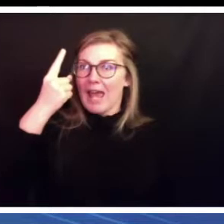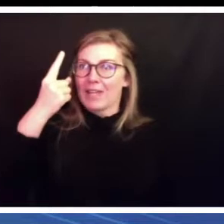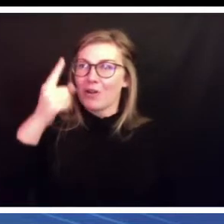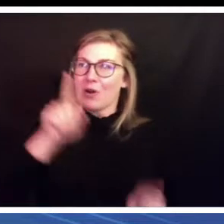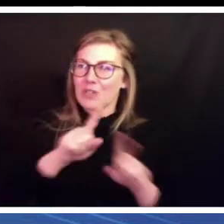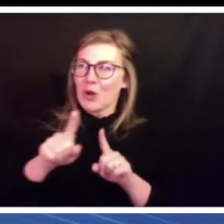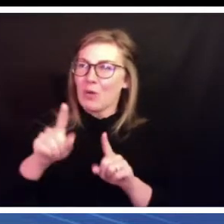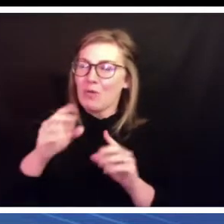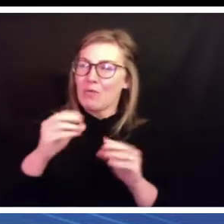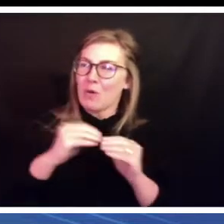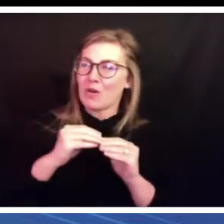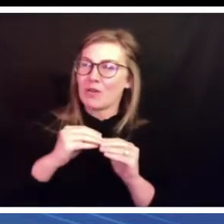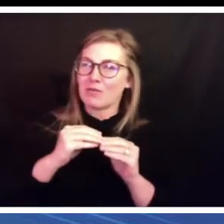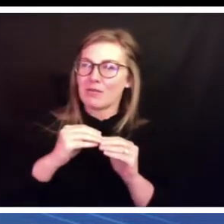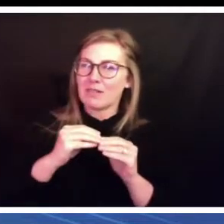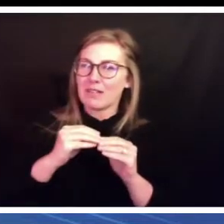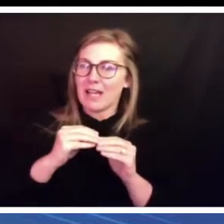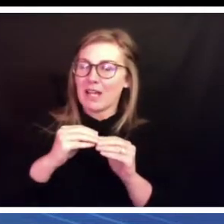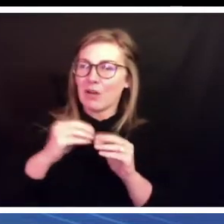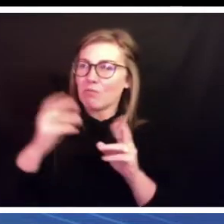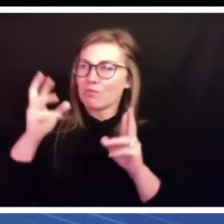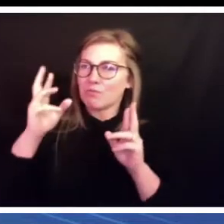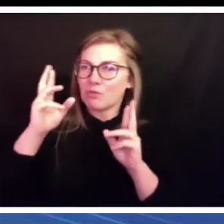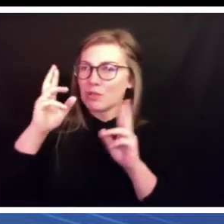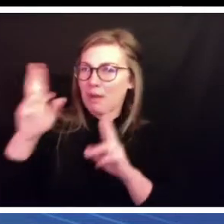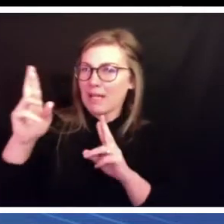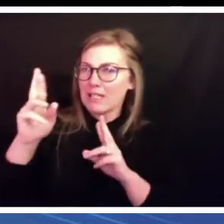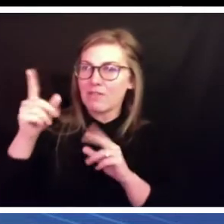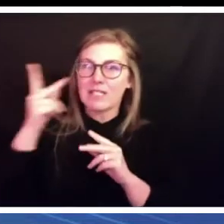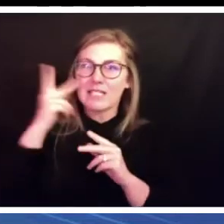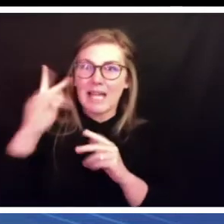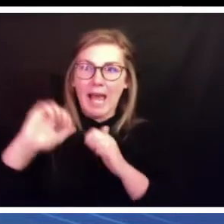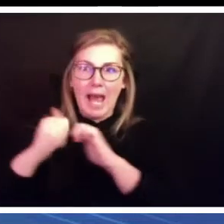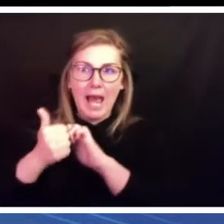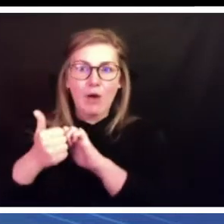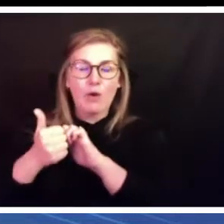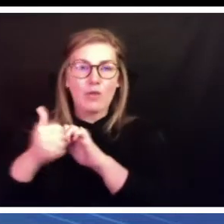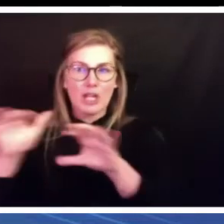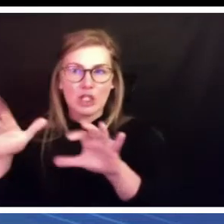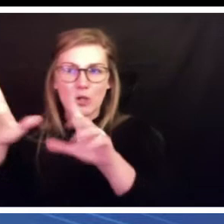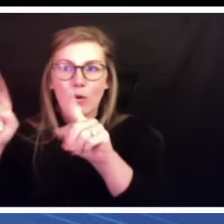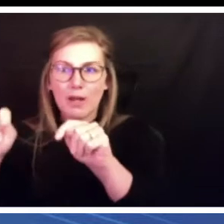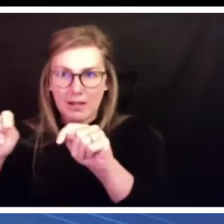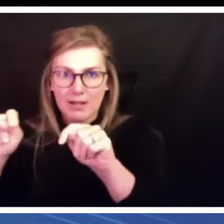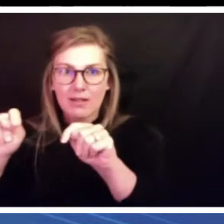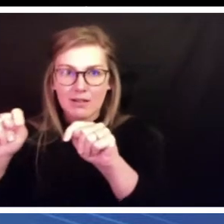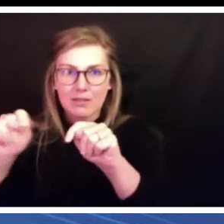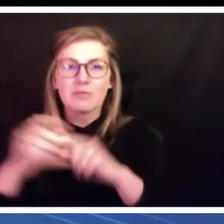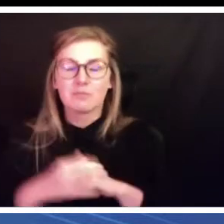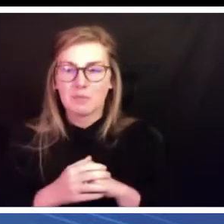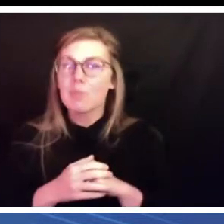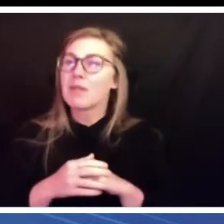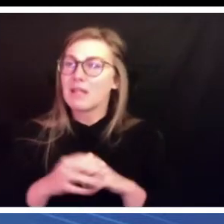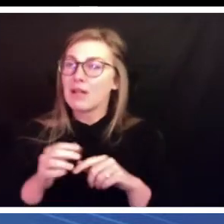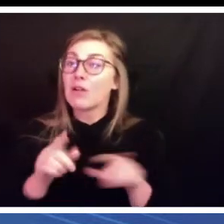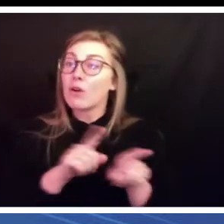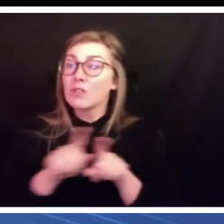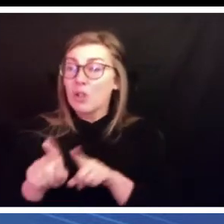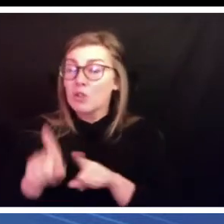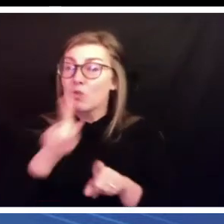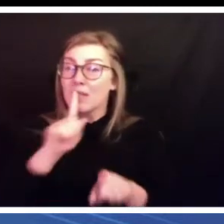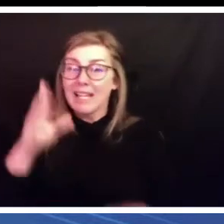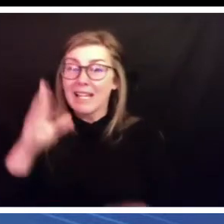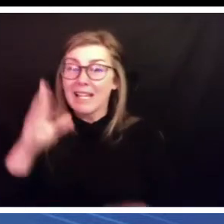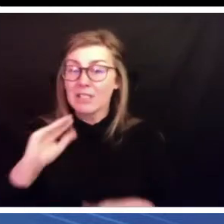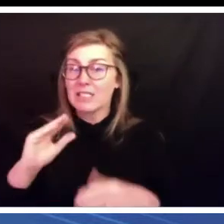understanding of why it's important and why it can be like a really interesting and new way to experience the content that's at hand.